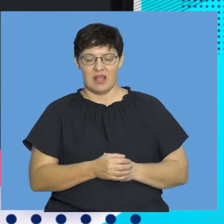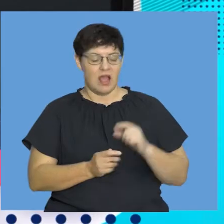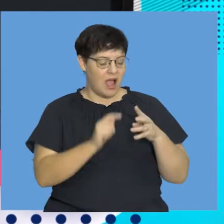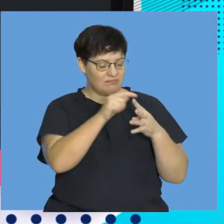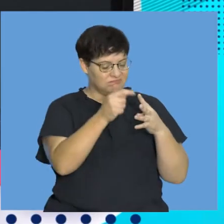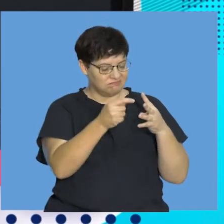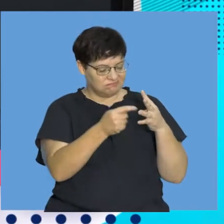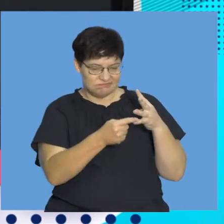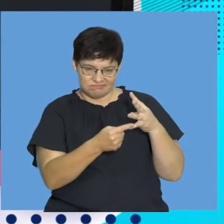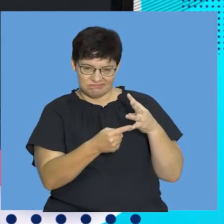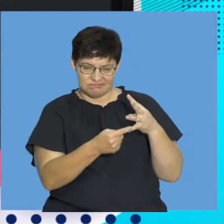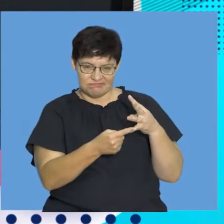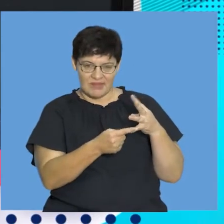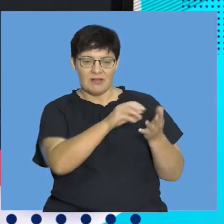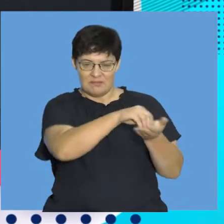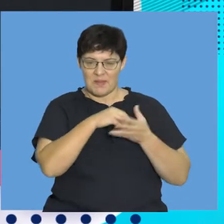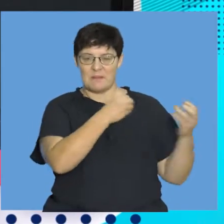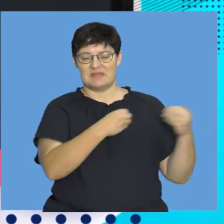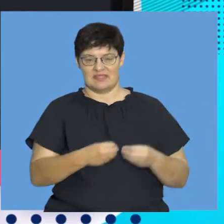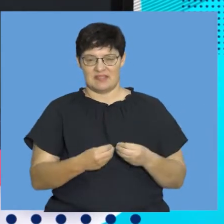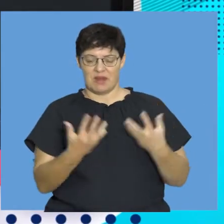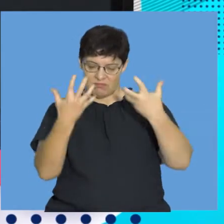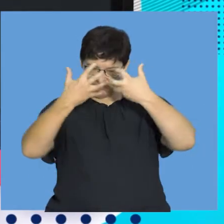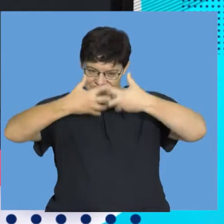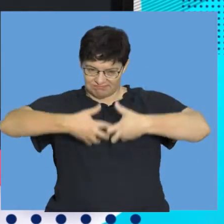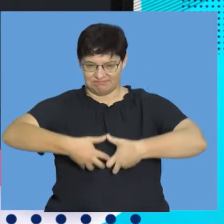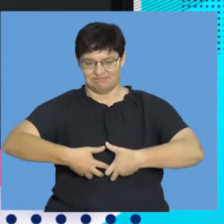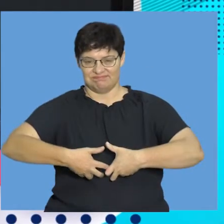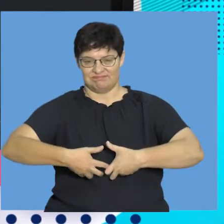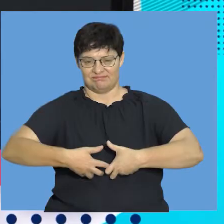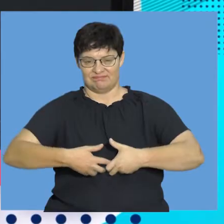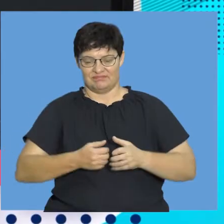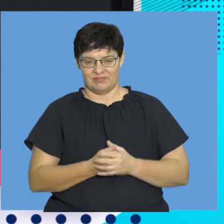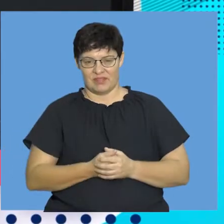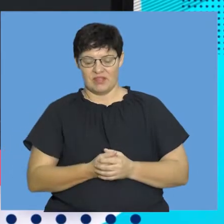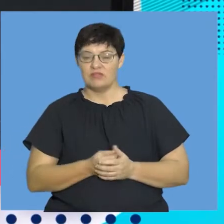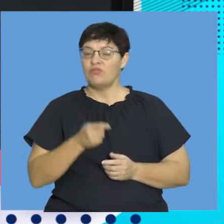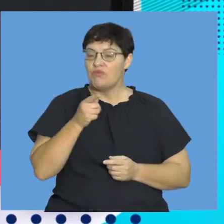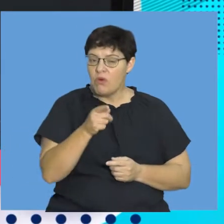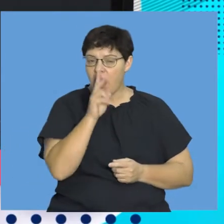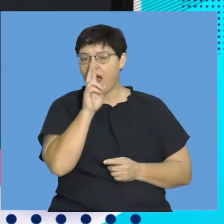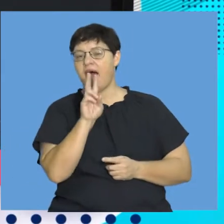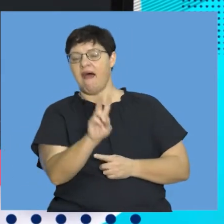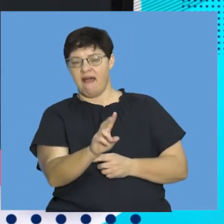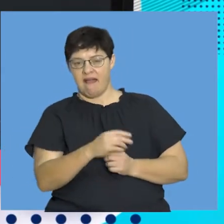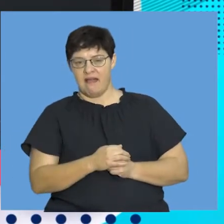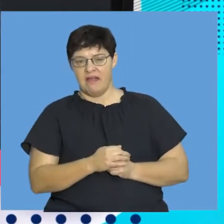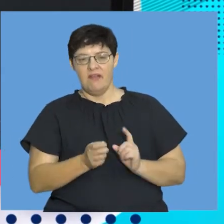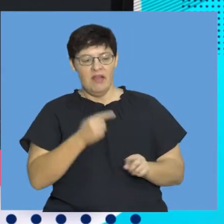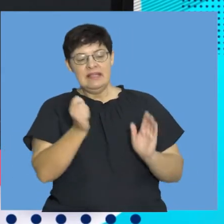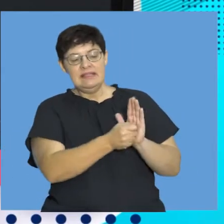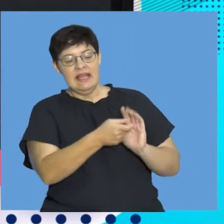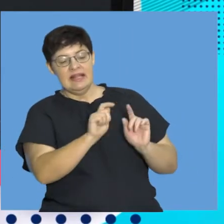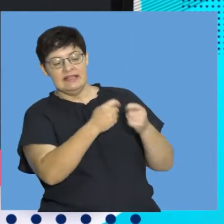into all the components of a business. It's coordinated, it's bringing in, so you can see, okay, from